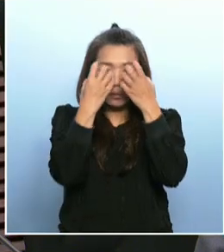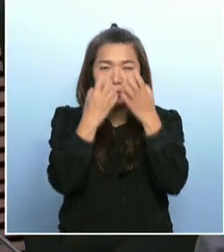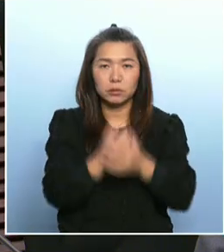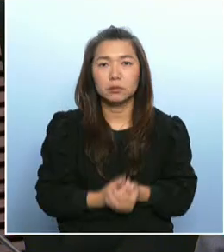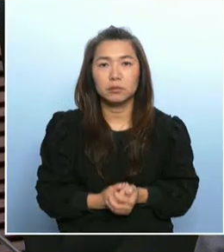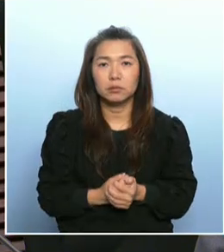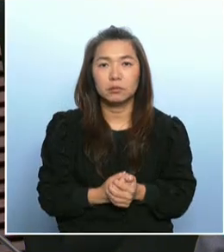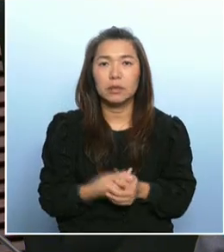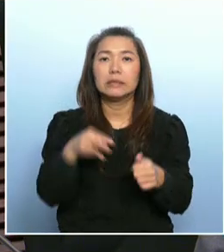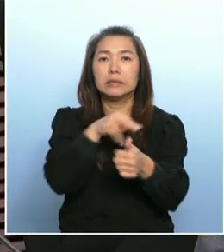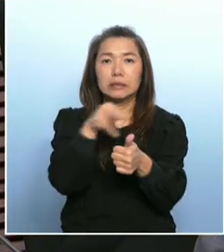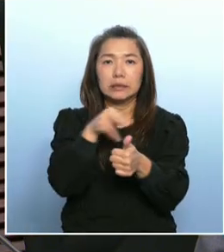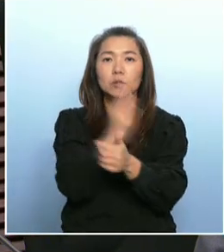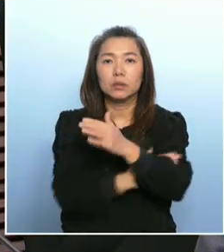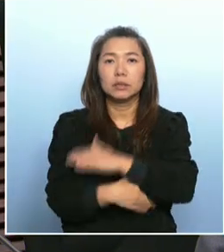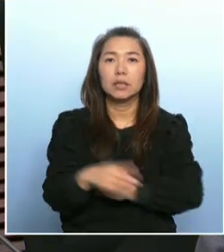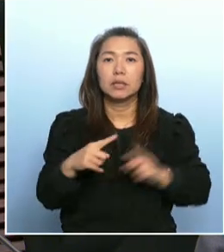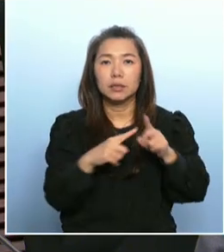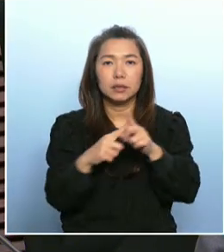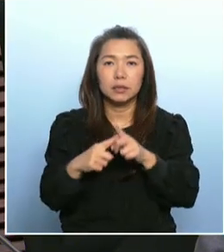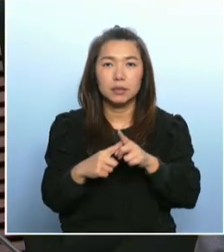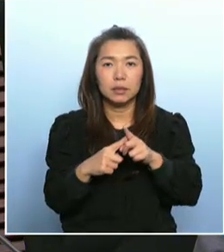we need to pay attention to this issue.